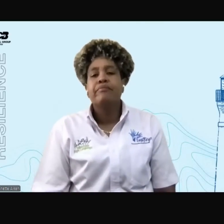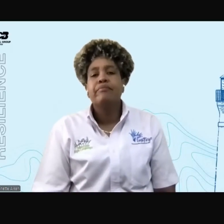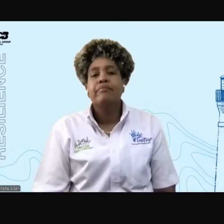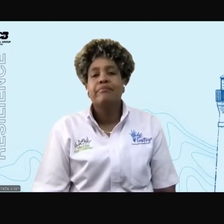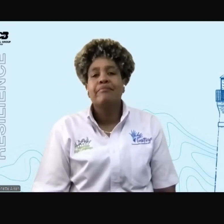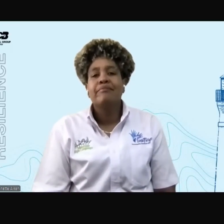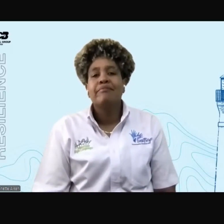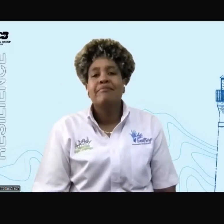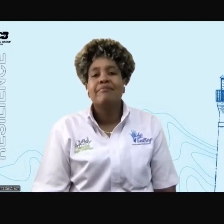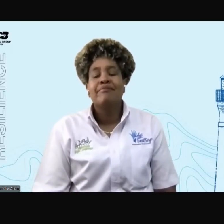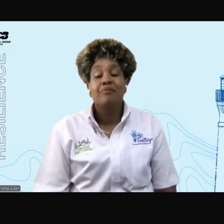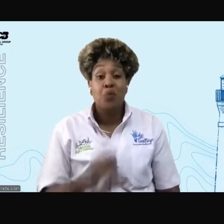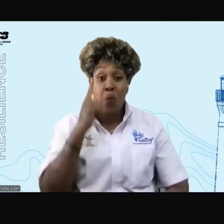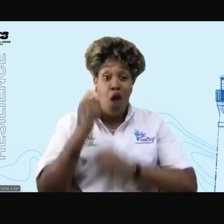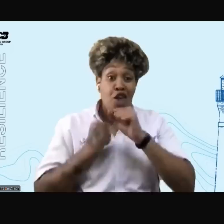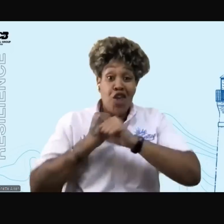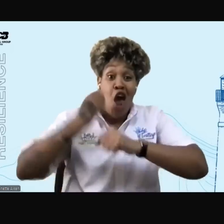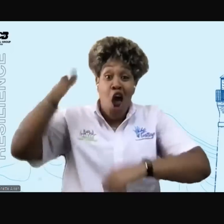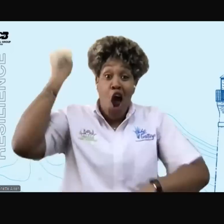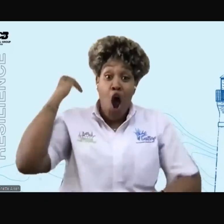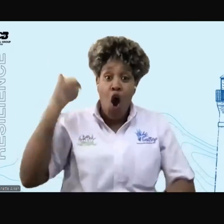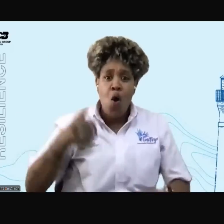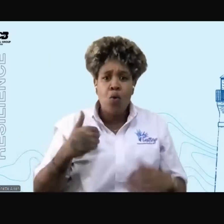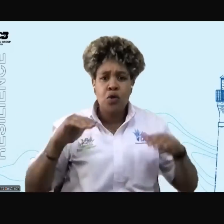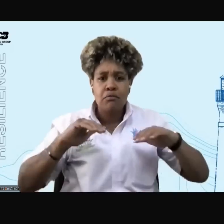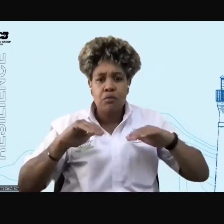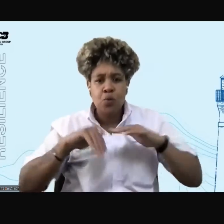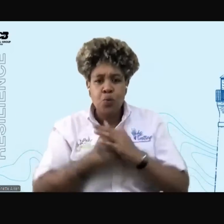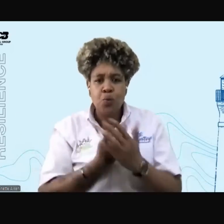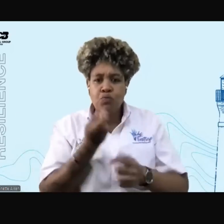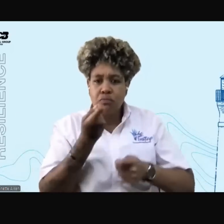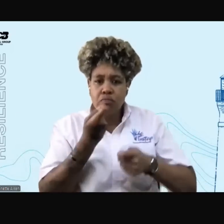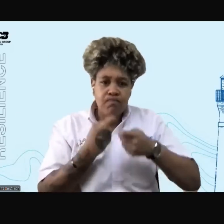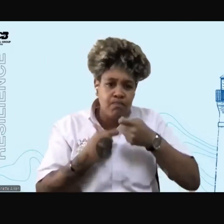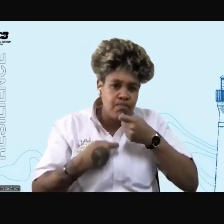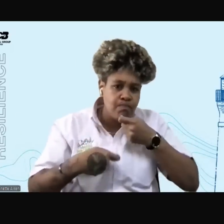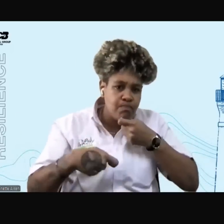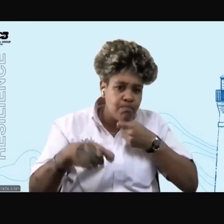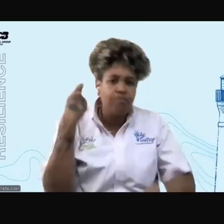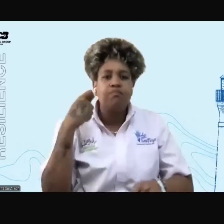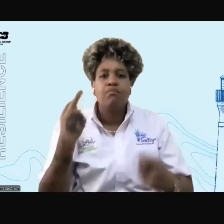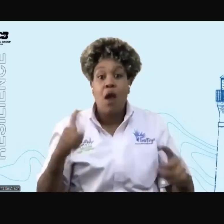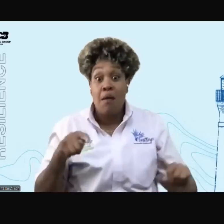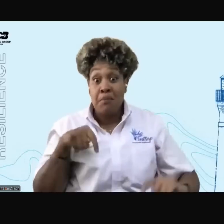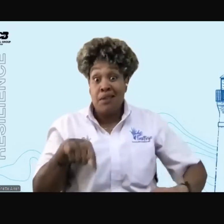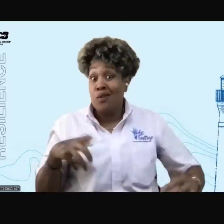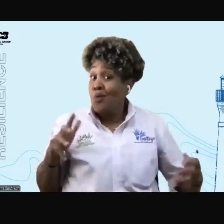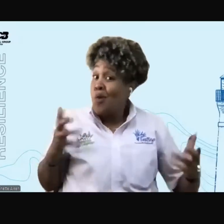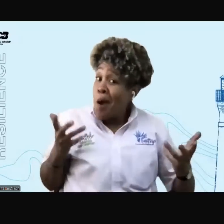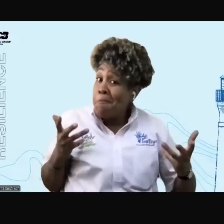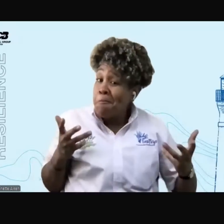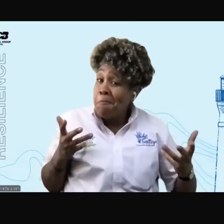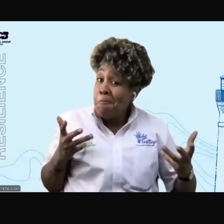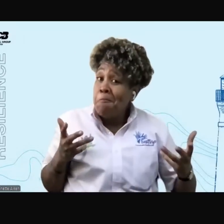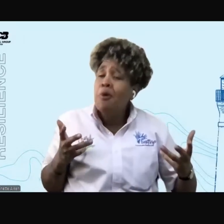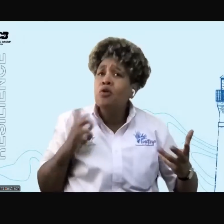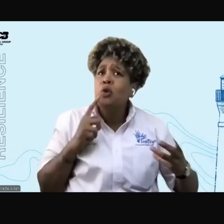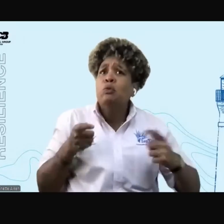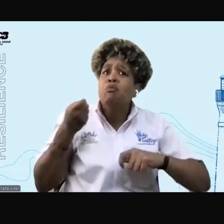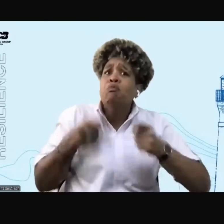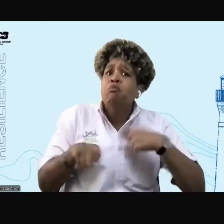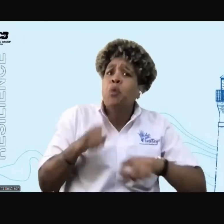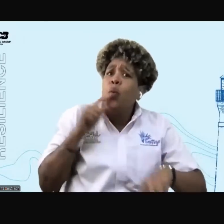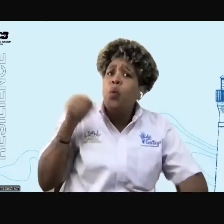Well, a year ago, we embarked on a turnaround journey. This was a turnaround.